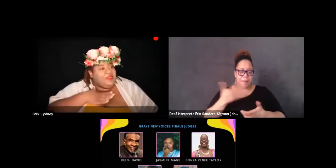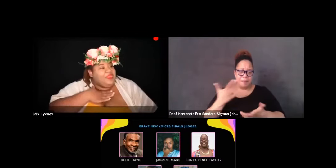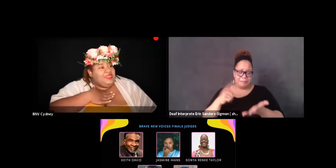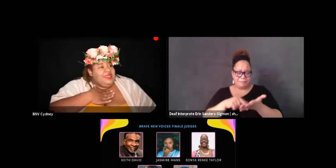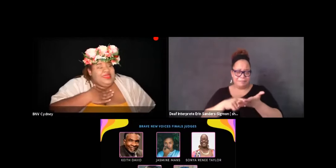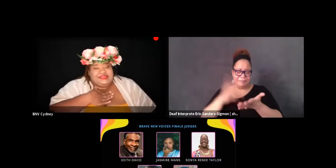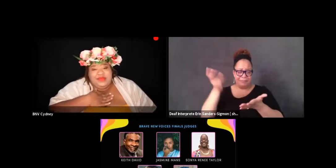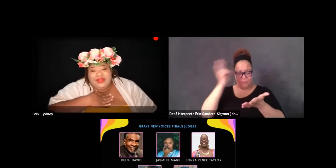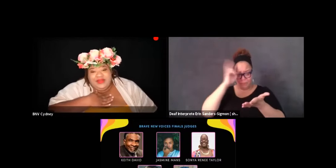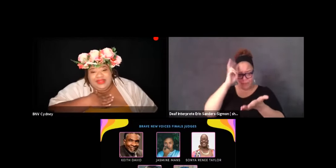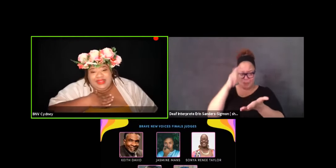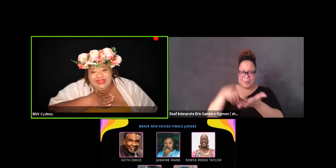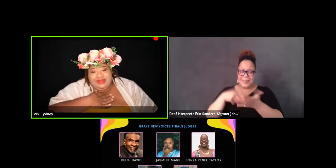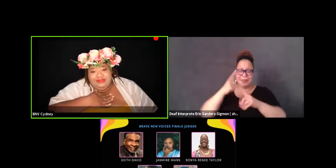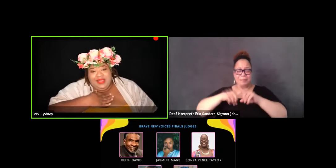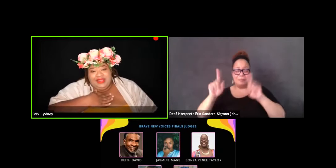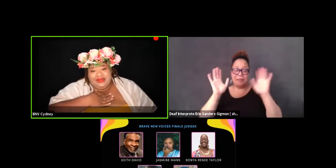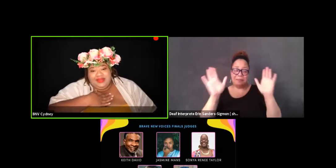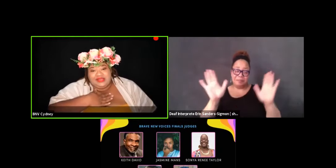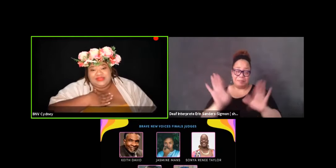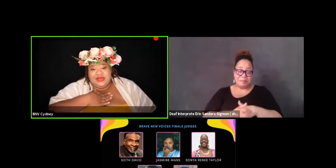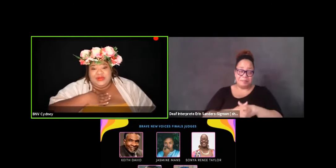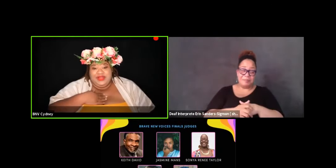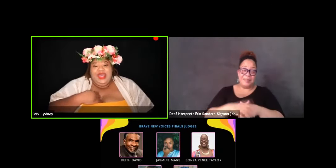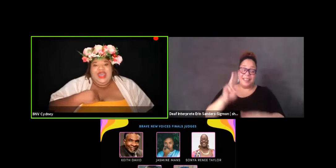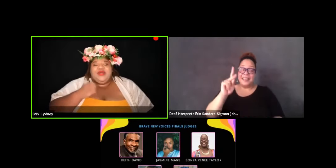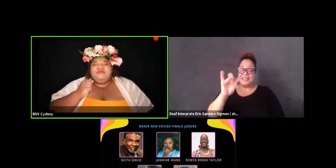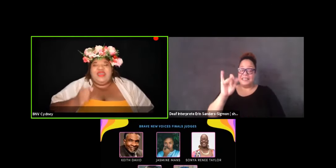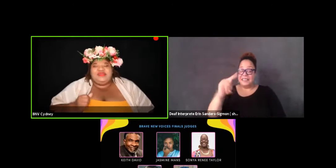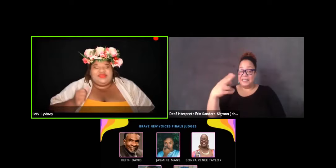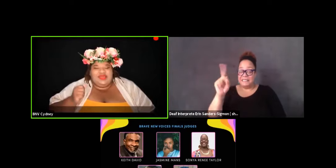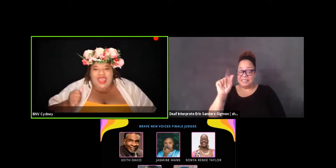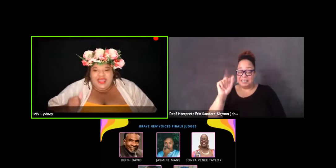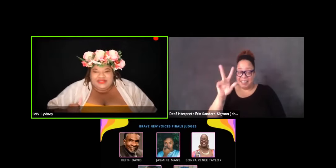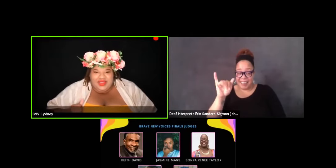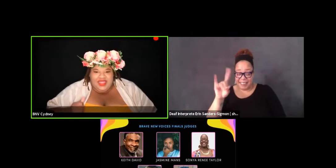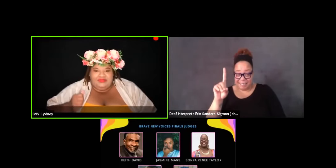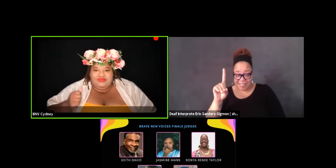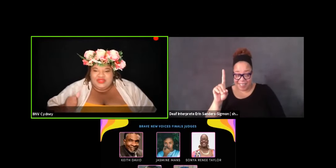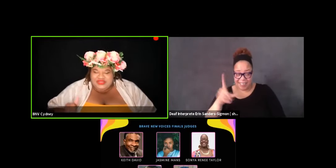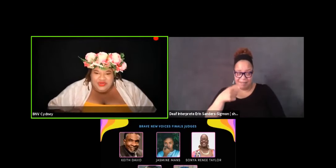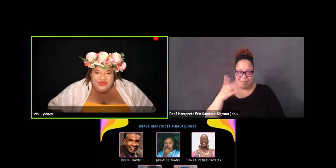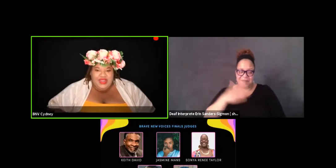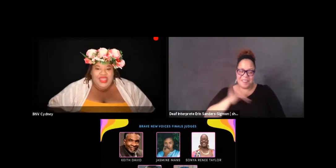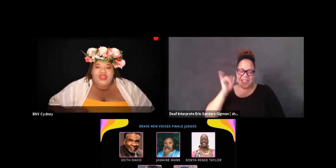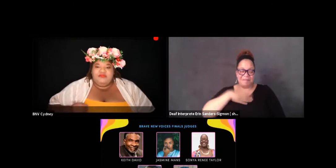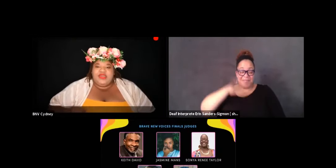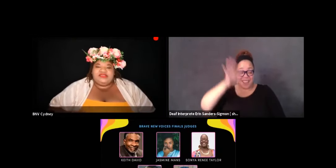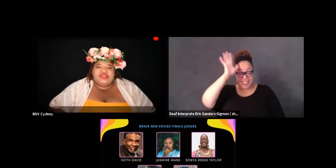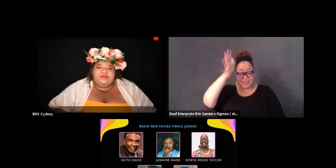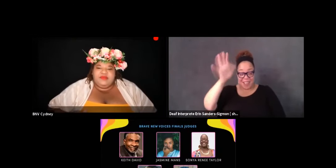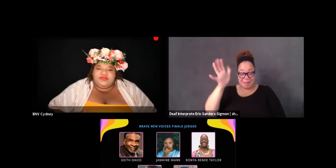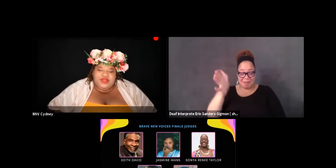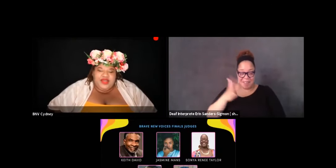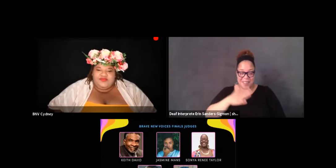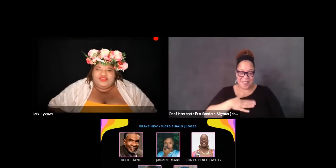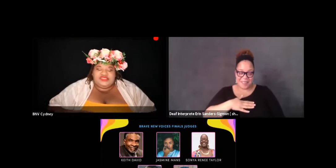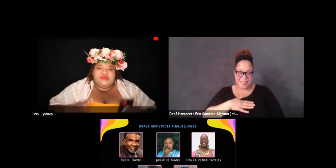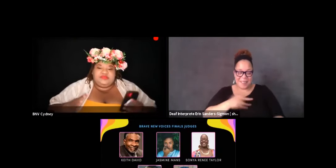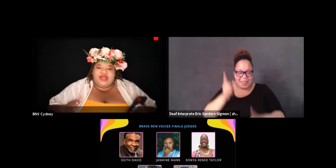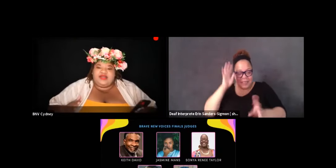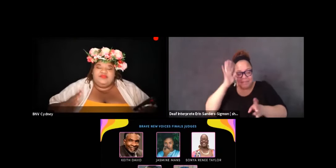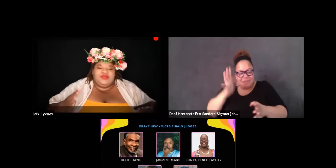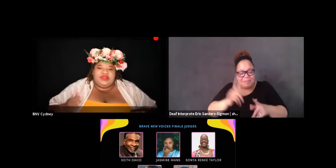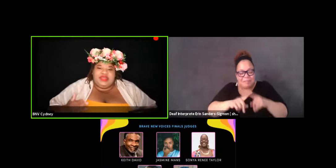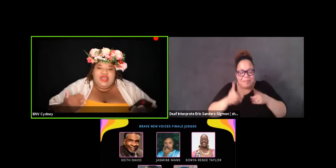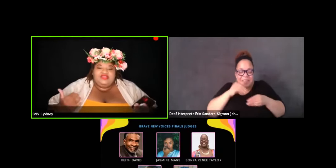y'all, is my granddaddy in my mind and in my soul. An amazing actor and mentor, an amazing member of just